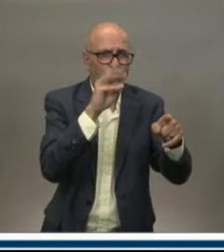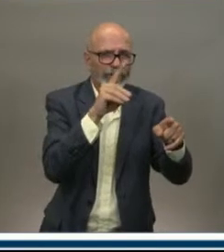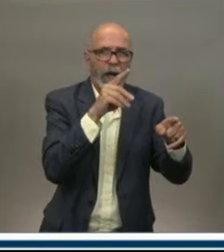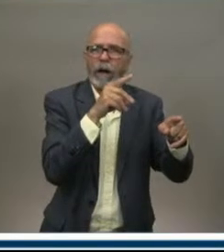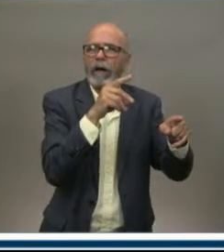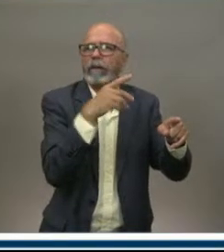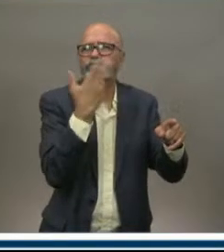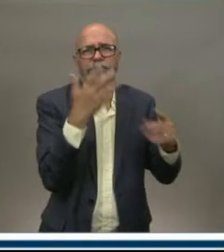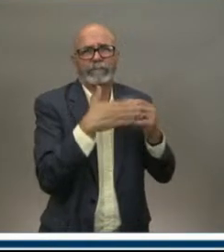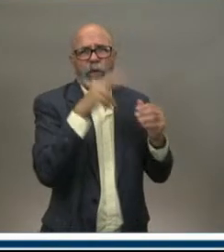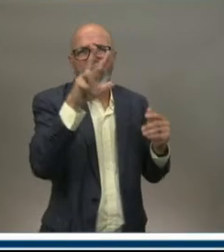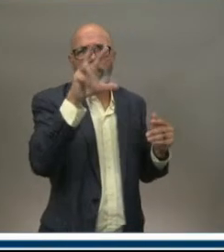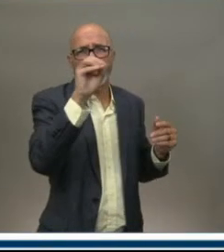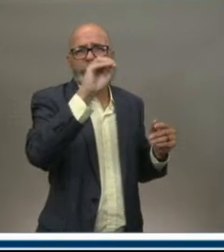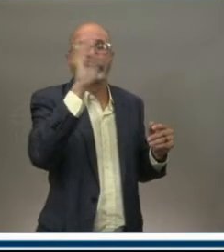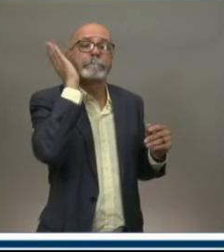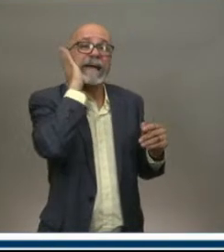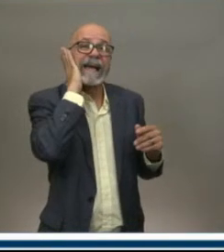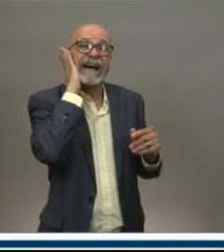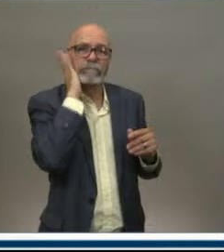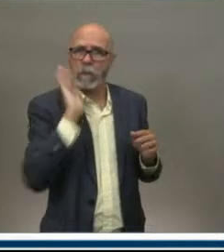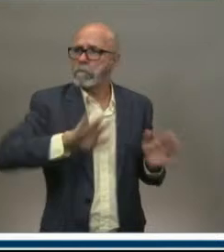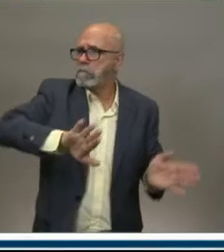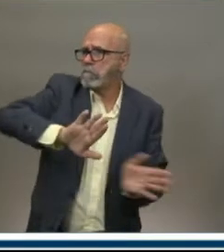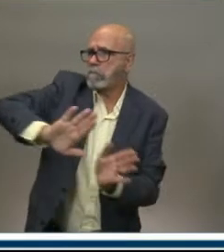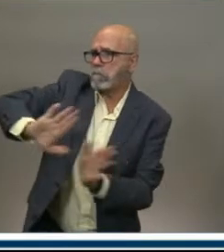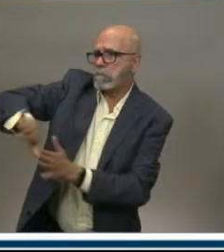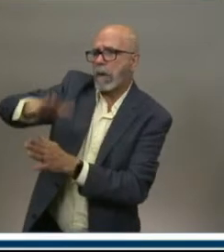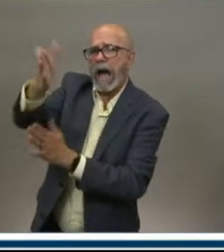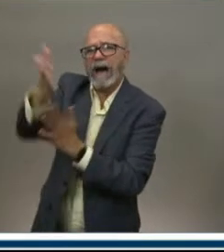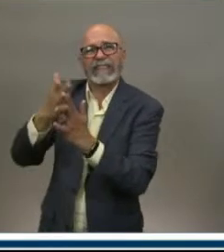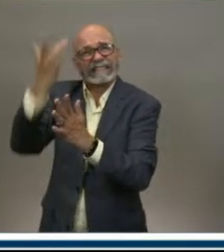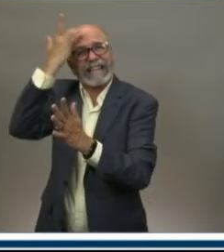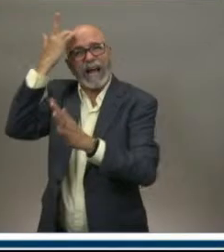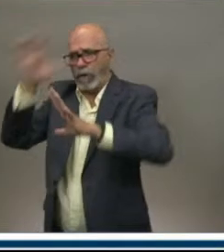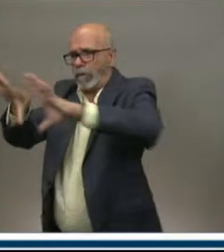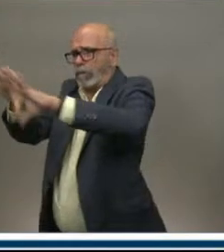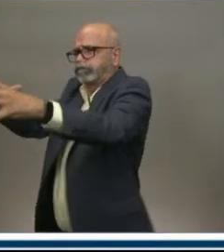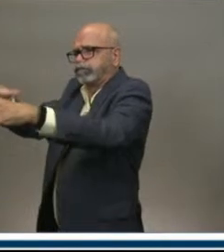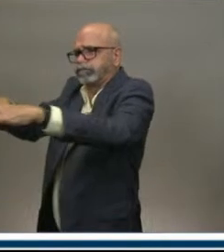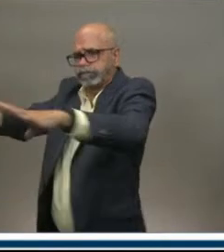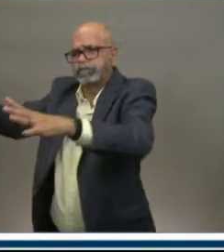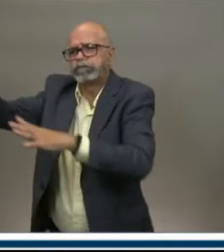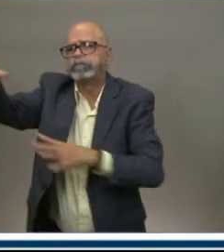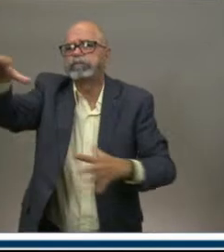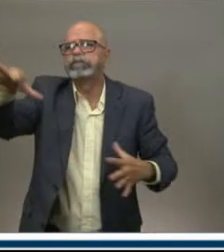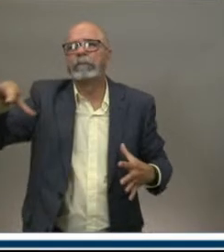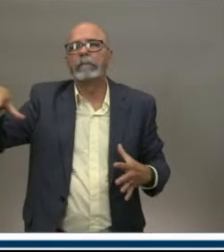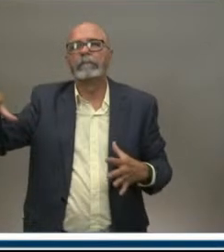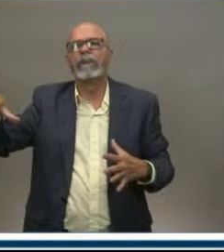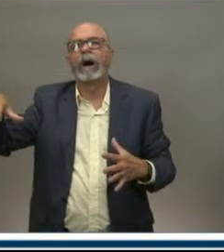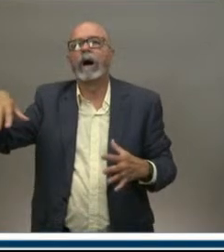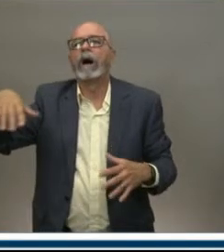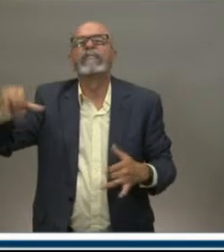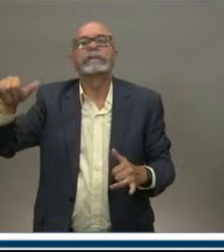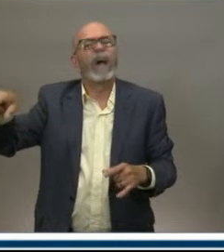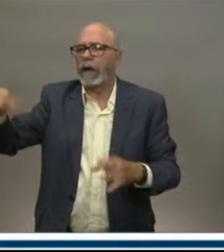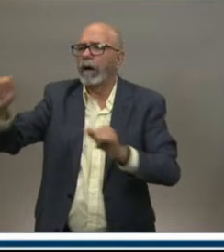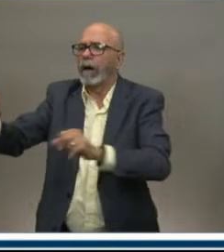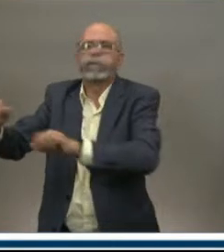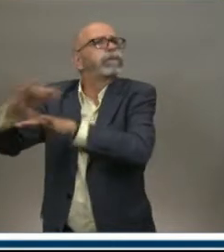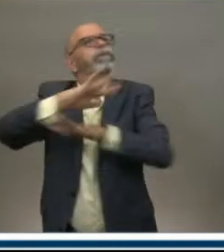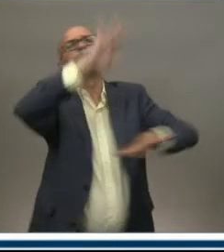beds allocated for this purpose, that in fact the size of the outbreak exceeded the capacity that was allocated